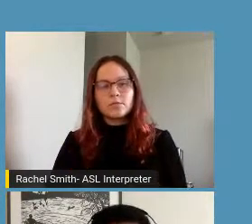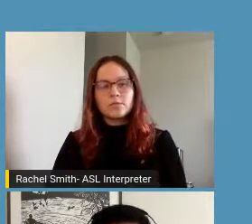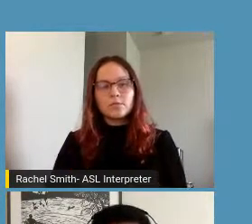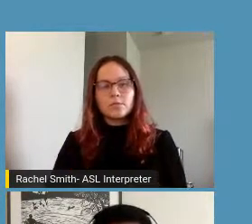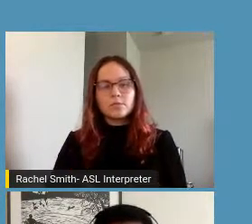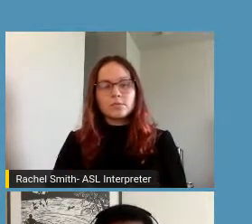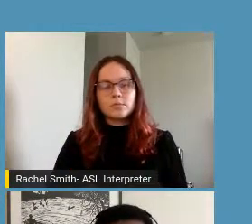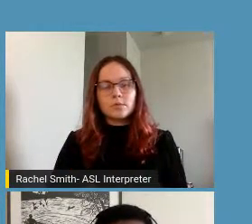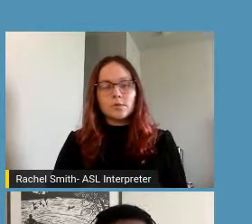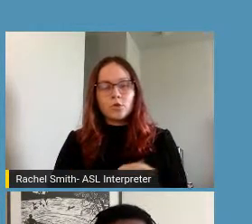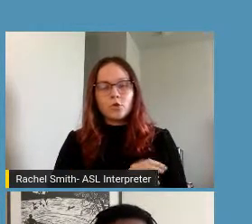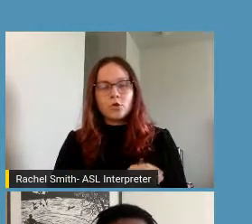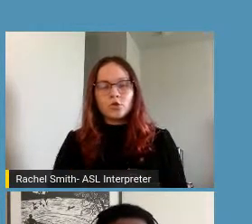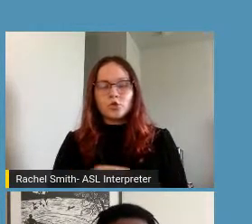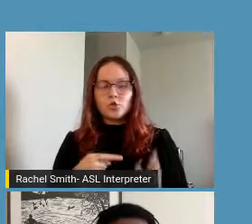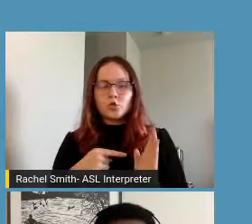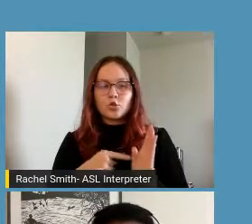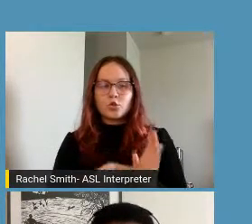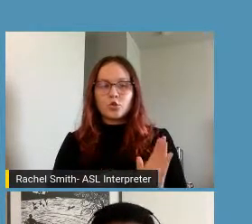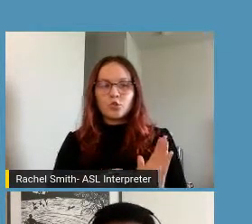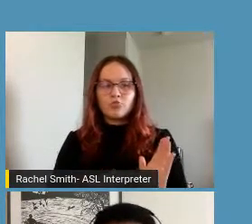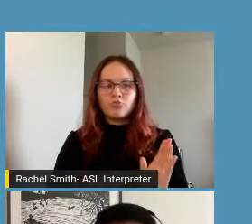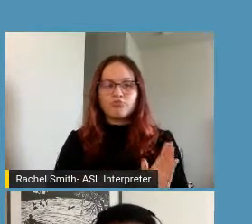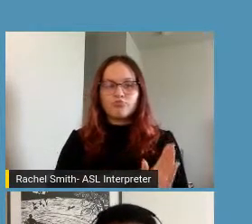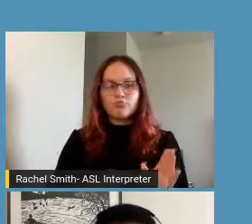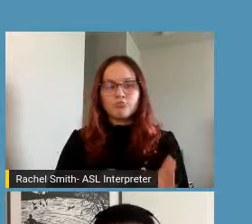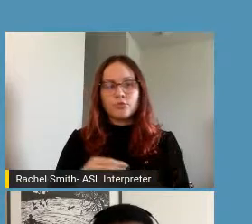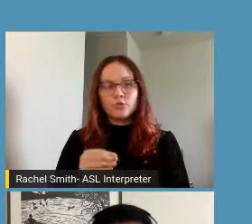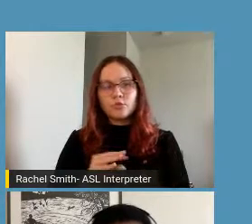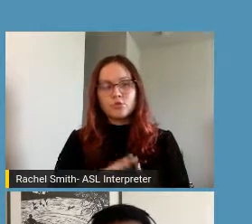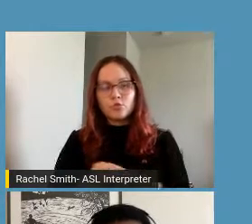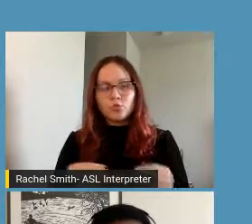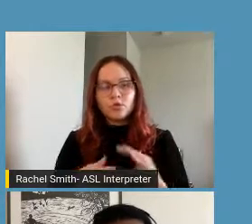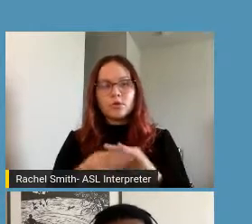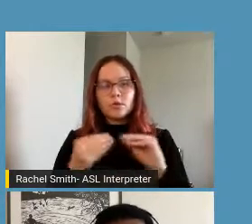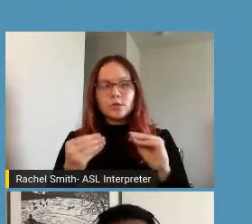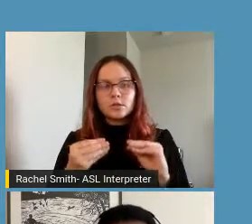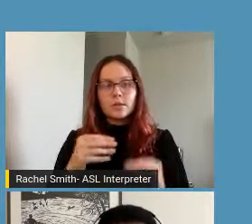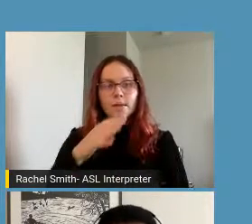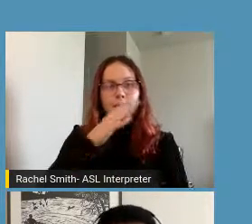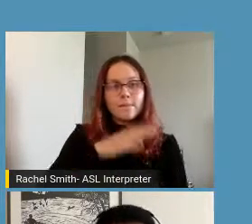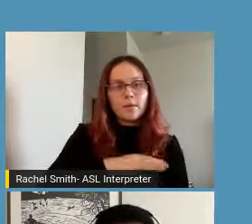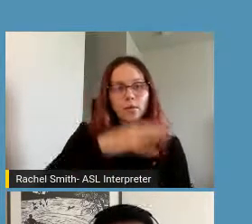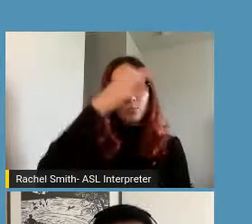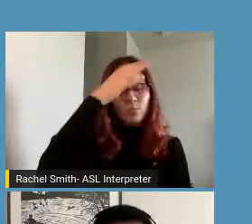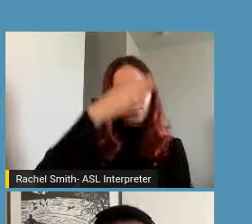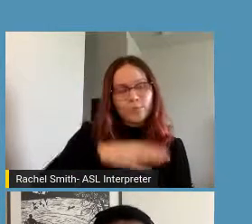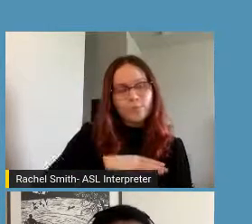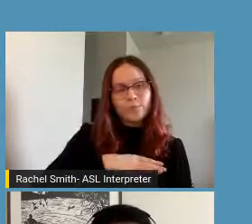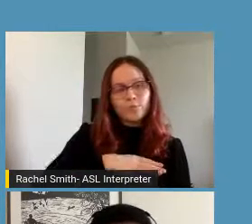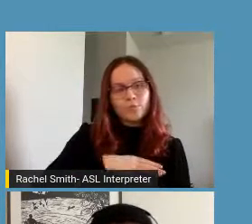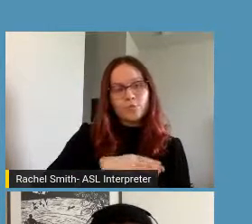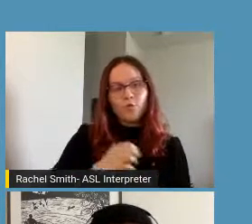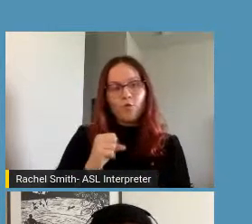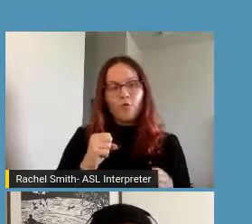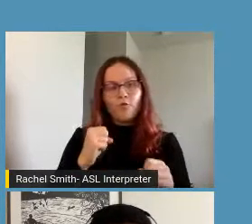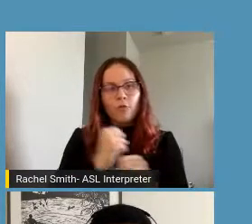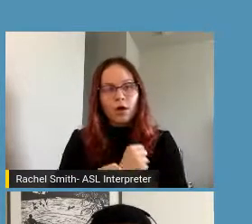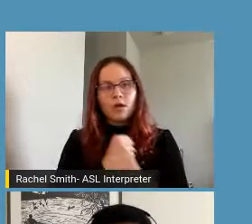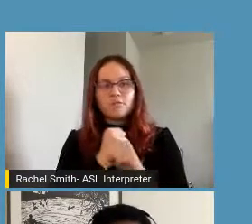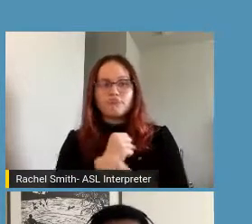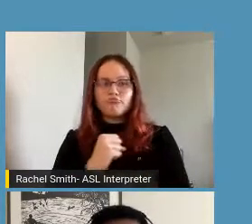of place and site to tell the stories of the men and women who fought for democracy in the early third of the 20th